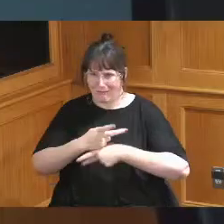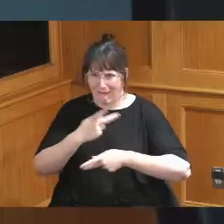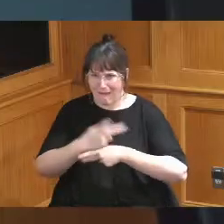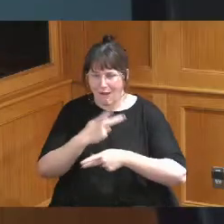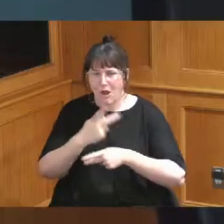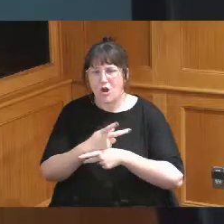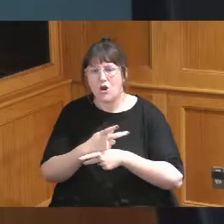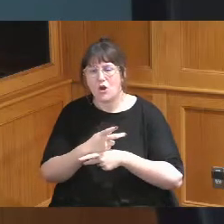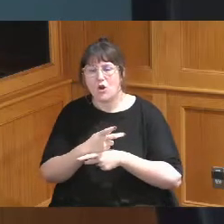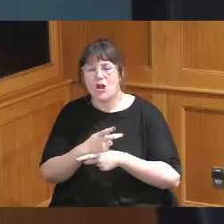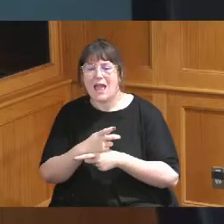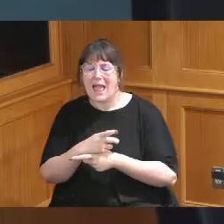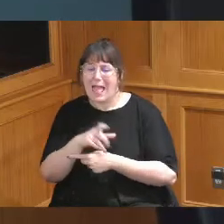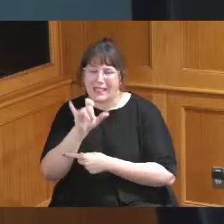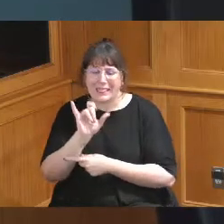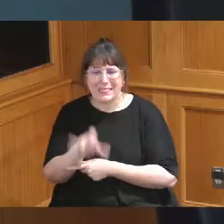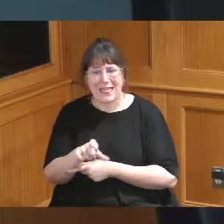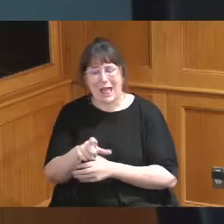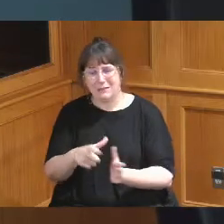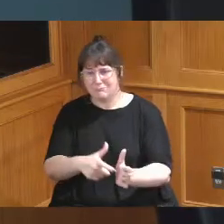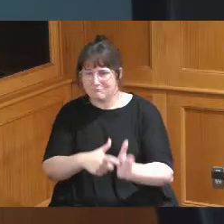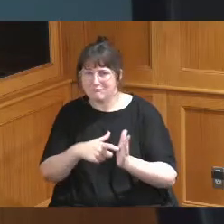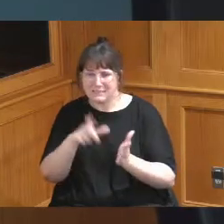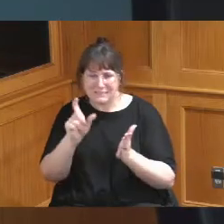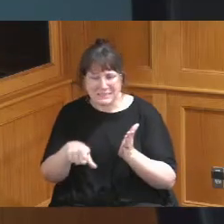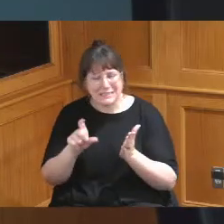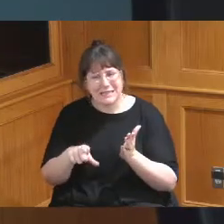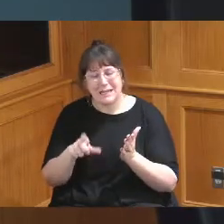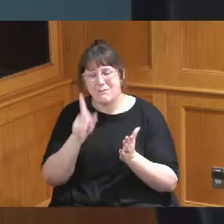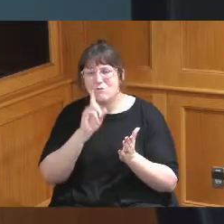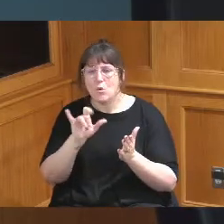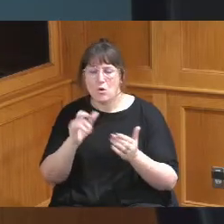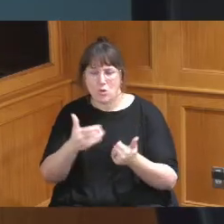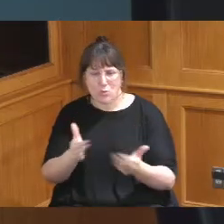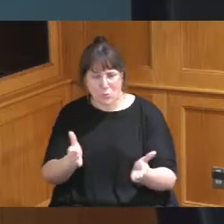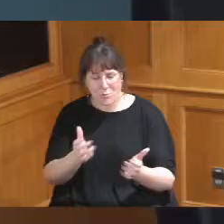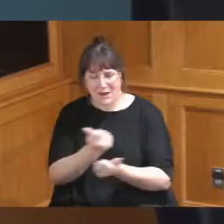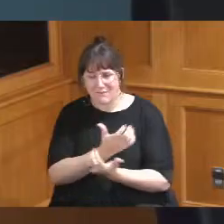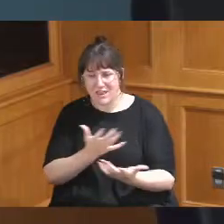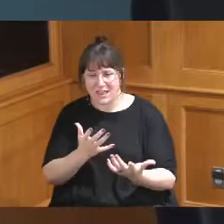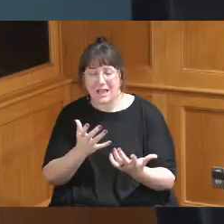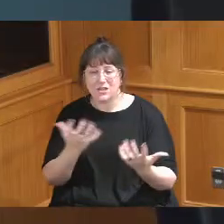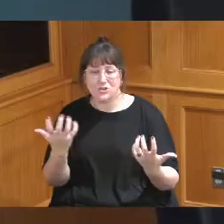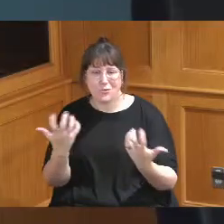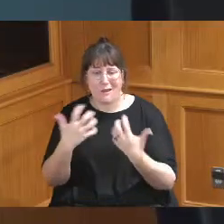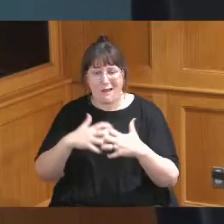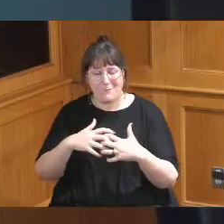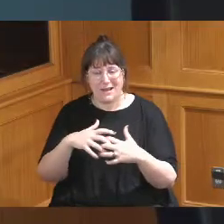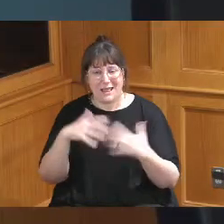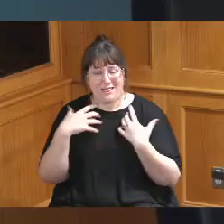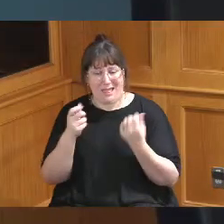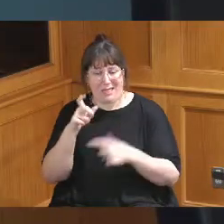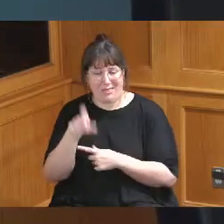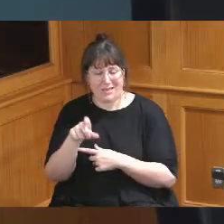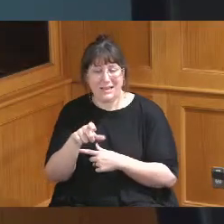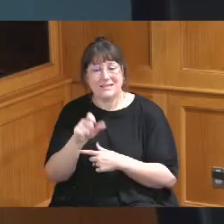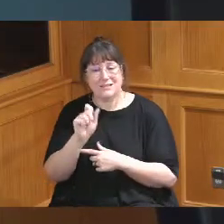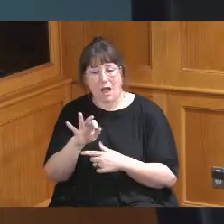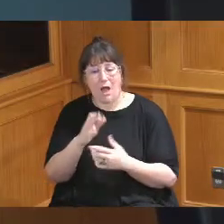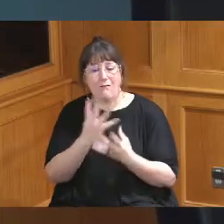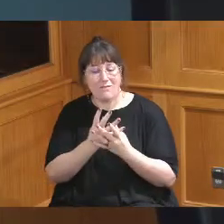the exploding need for room over in the Justice Center to accommodate the health needs of the